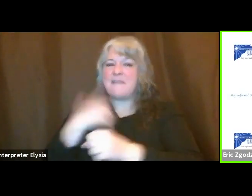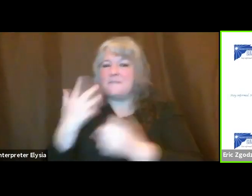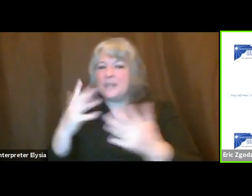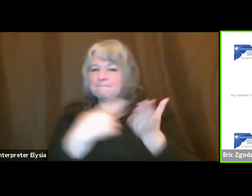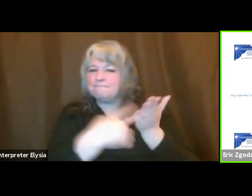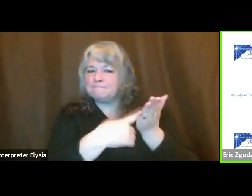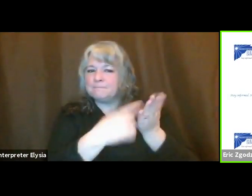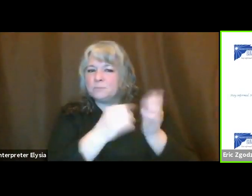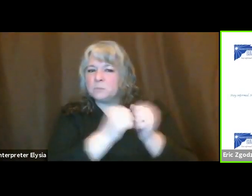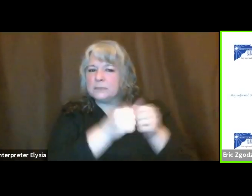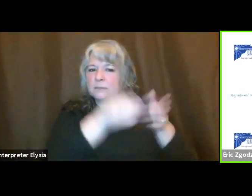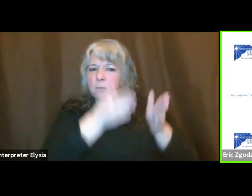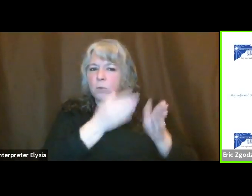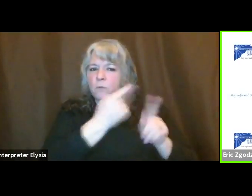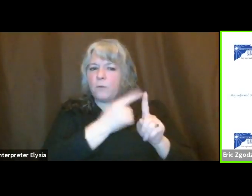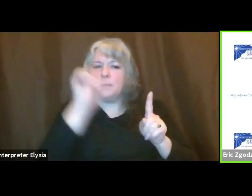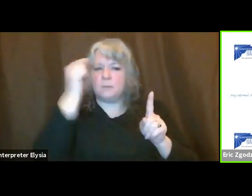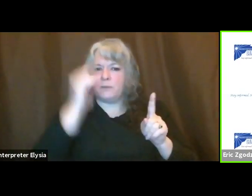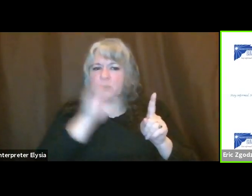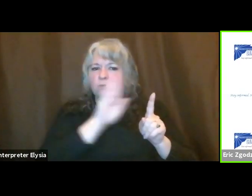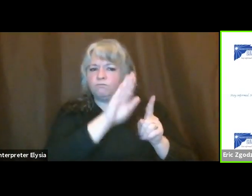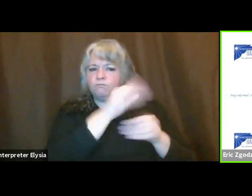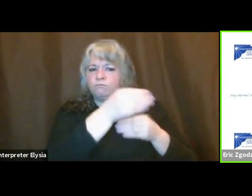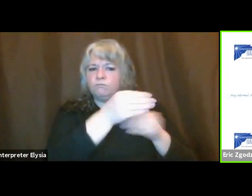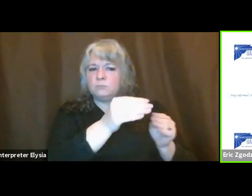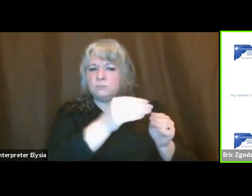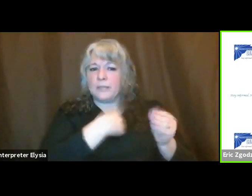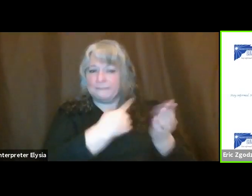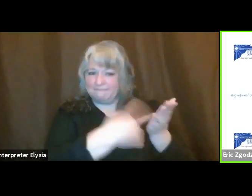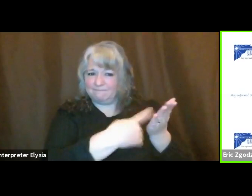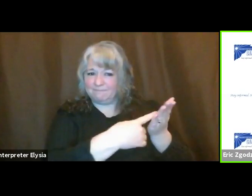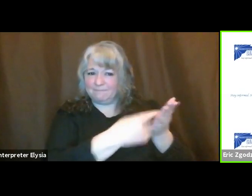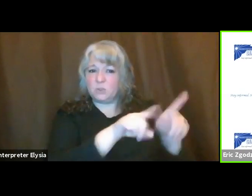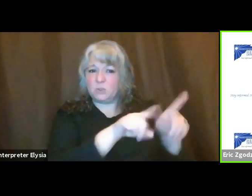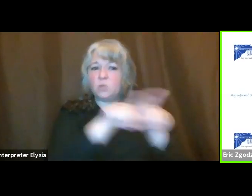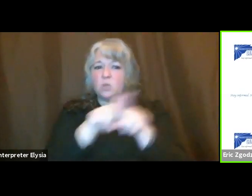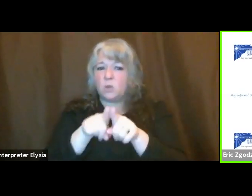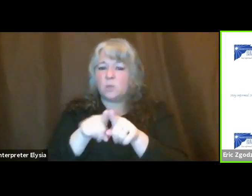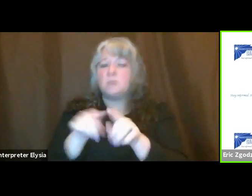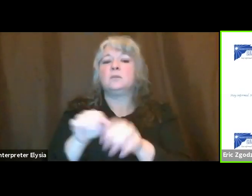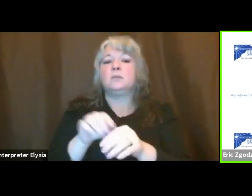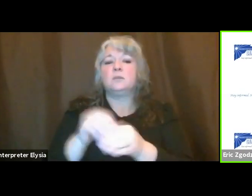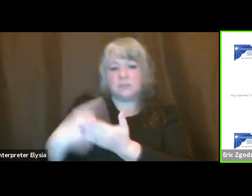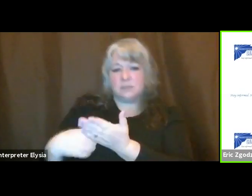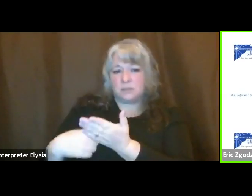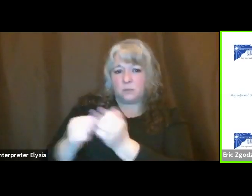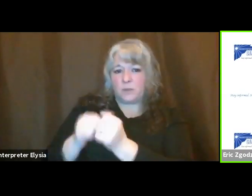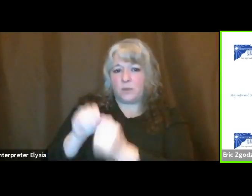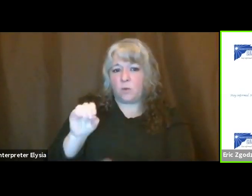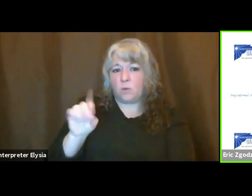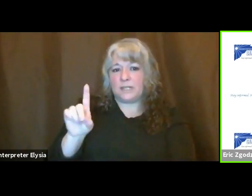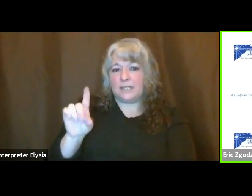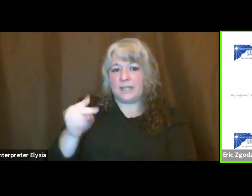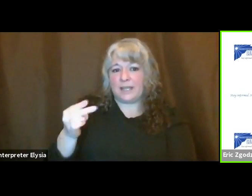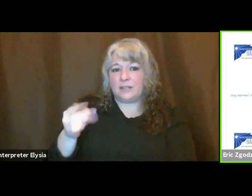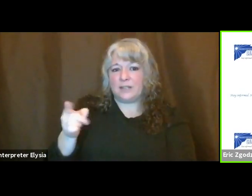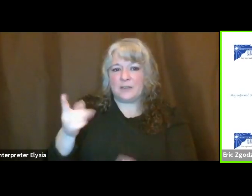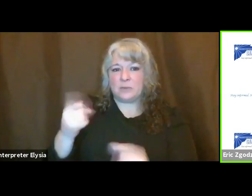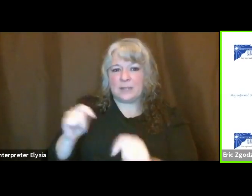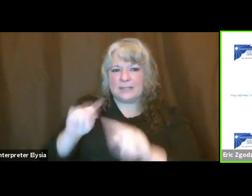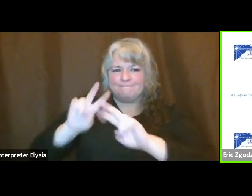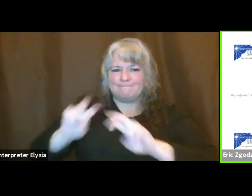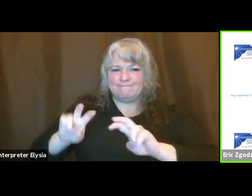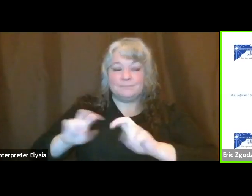governor's office, as well as ODH. So they're trying to again figure out how that actually